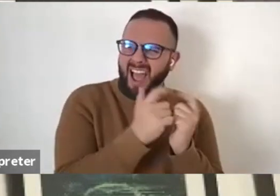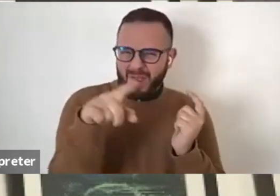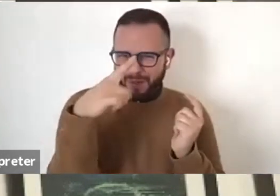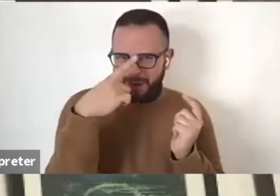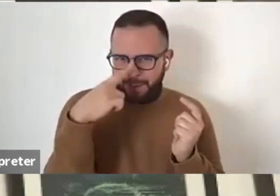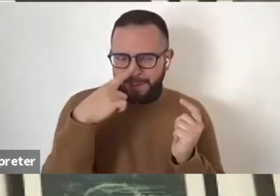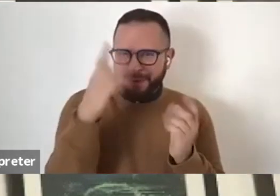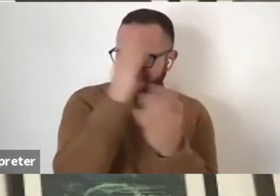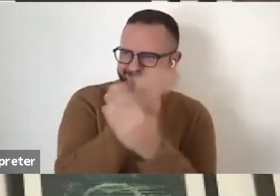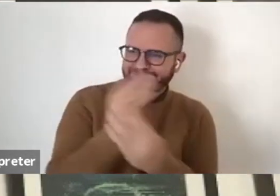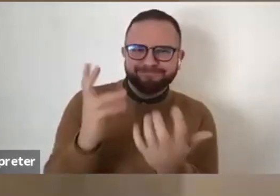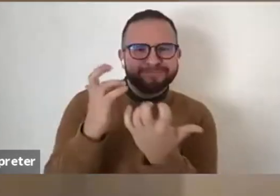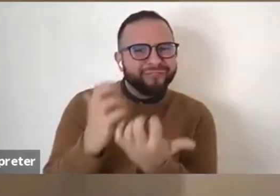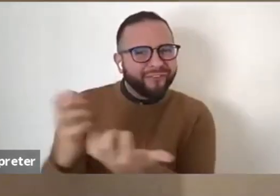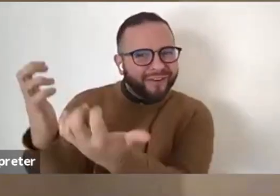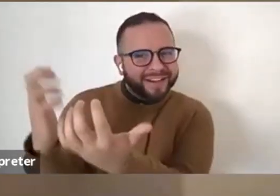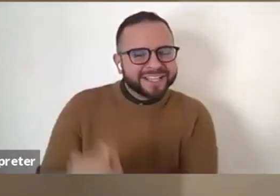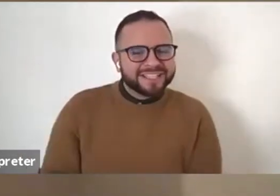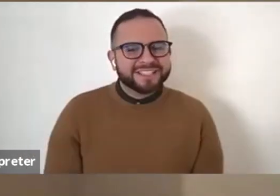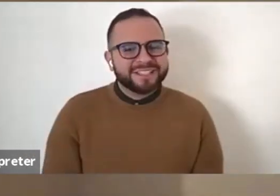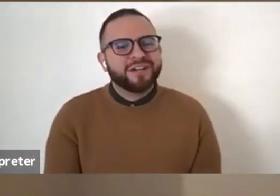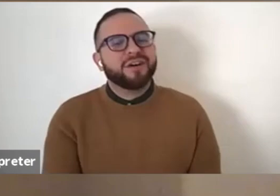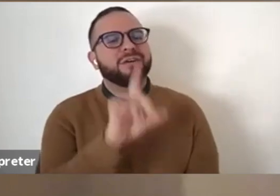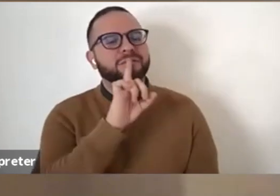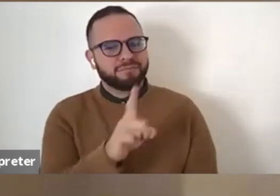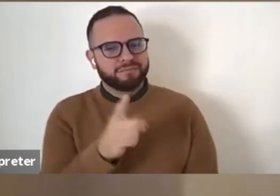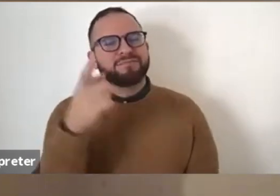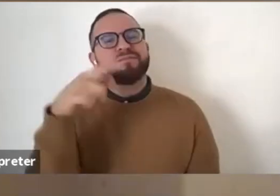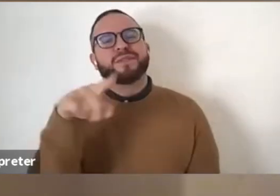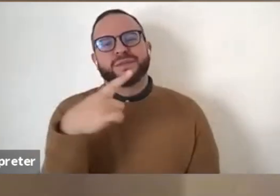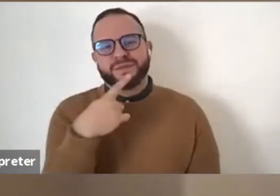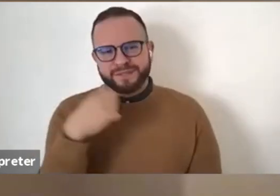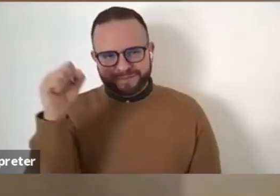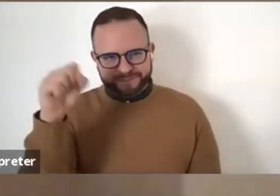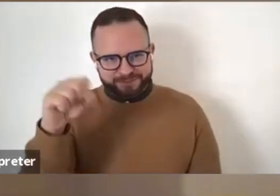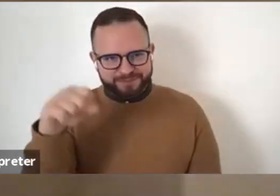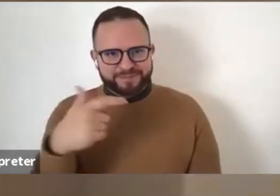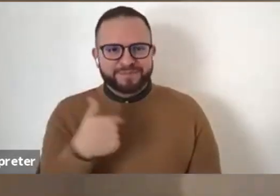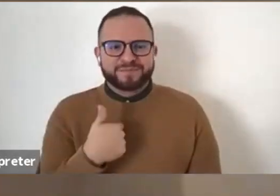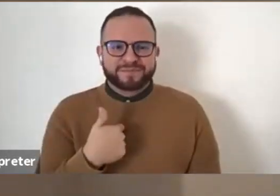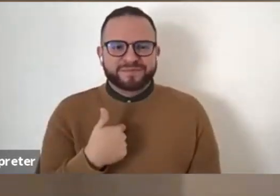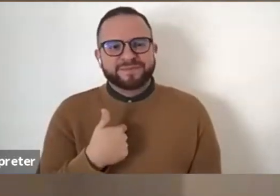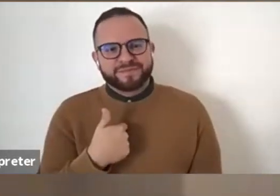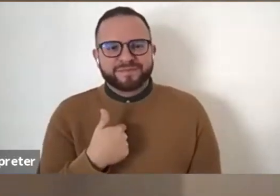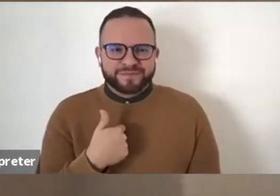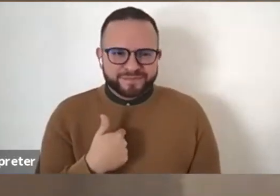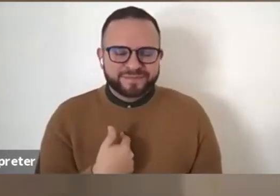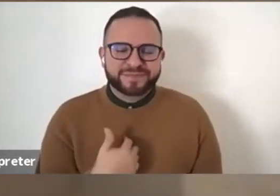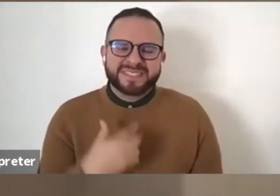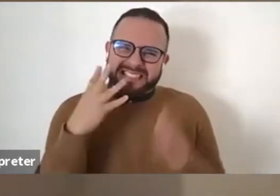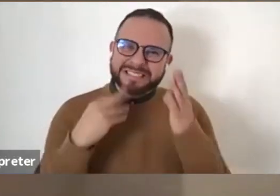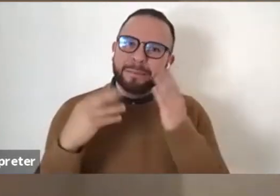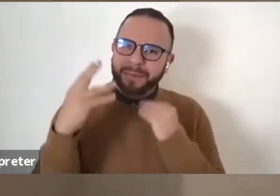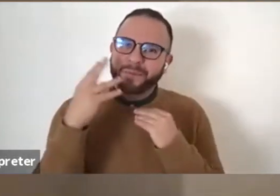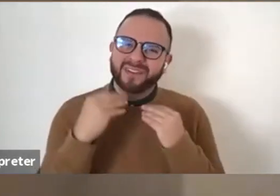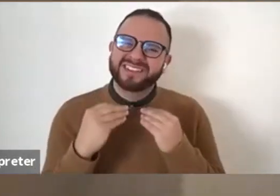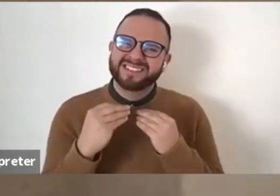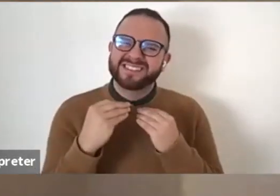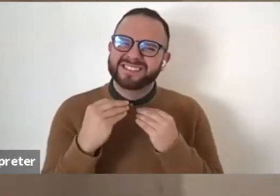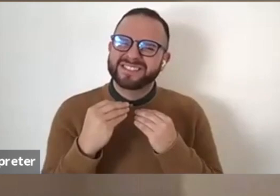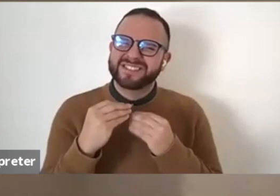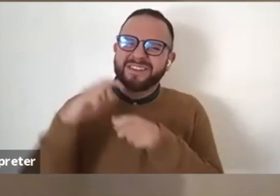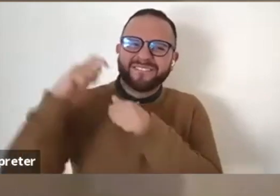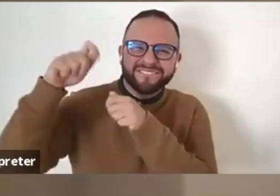audience. sure. So as you said, I'm kind of pretty experienced filmmaker, but